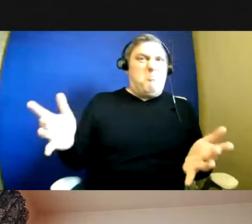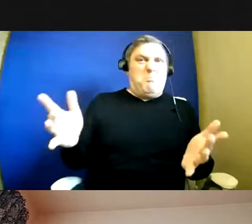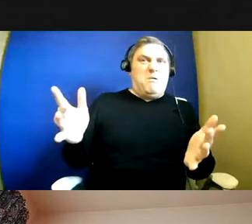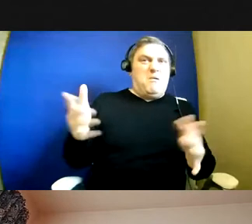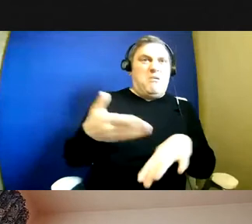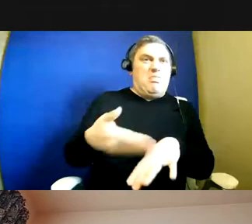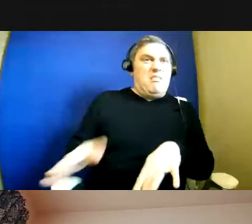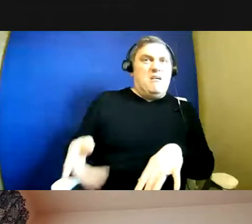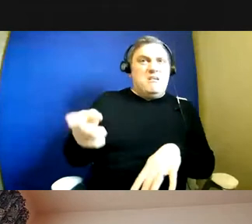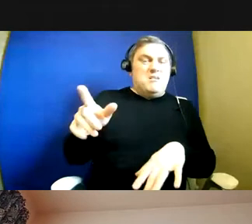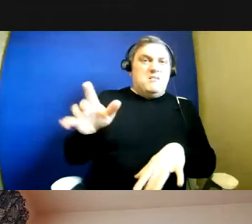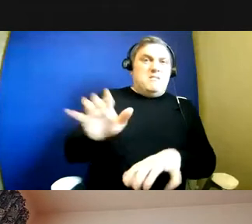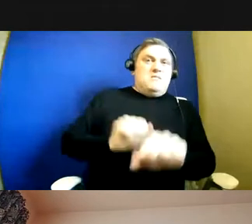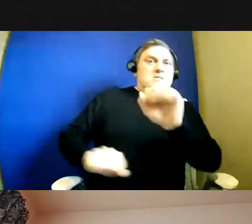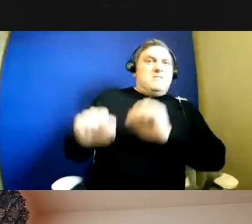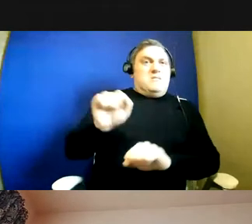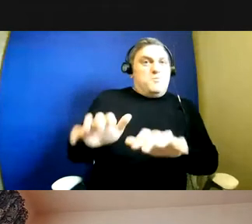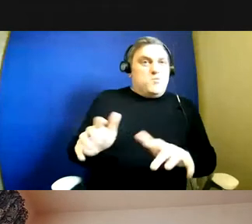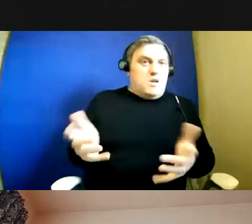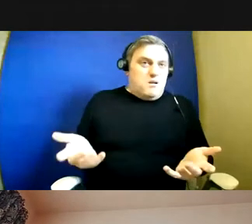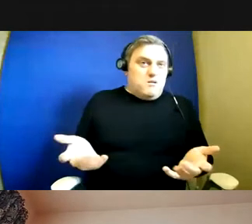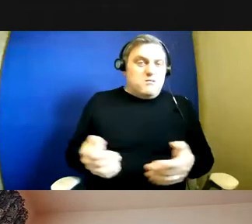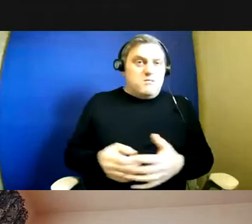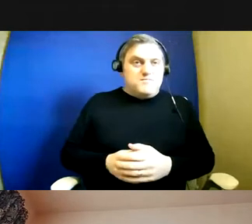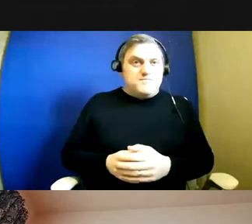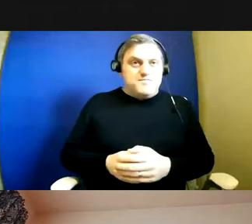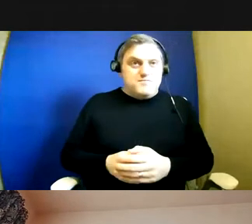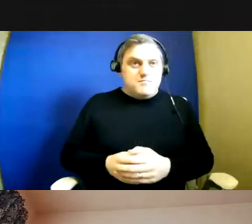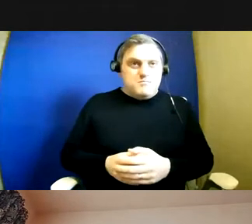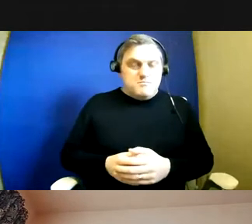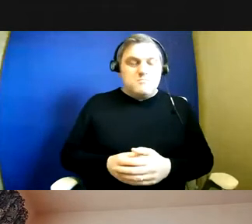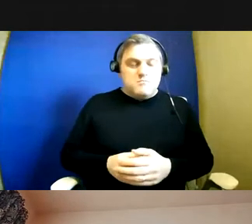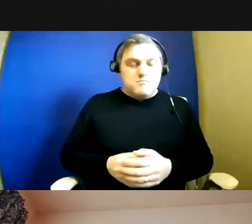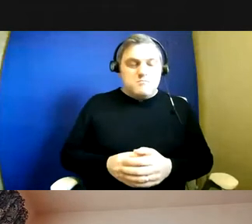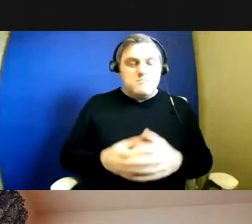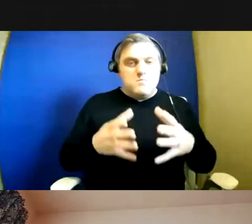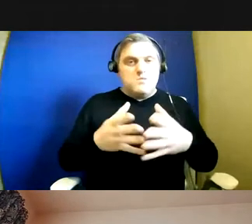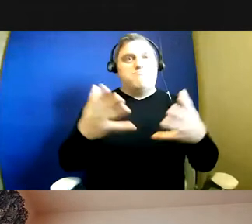exclusion. So there is a huge piece of work going